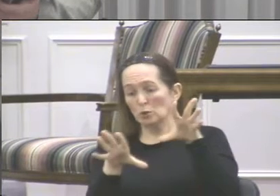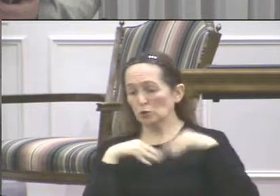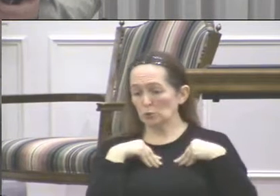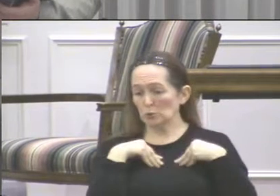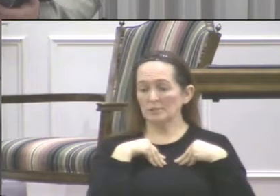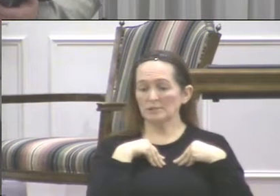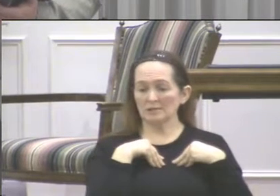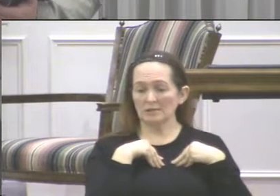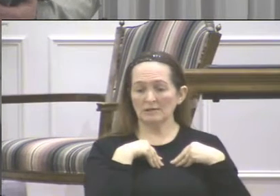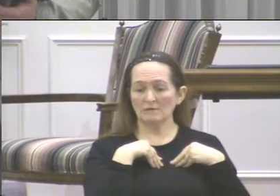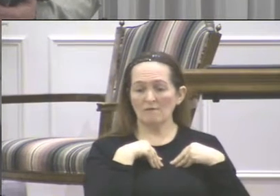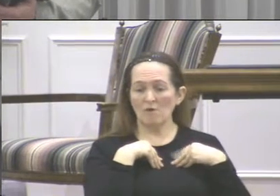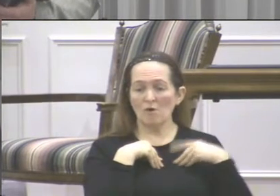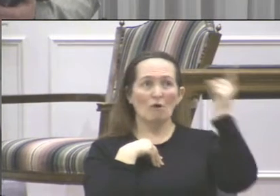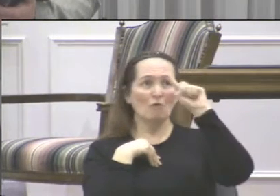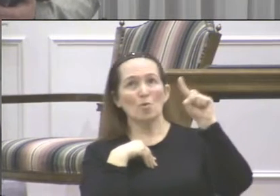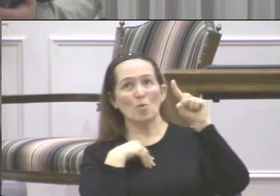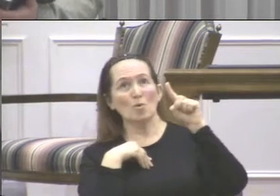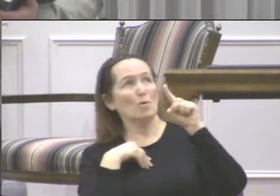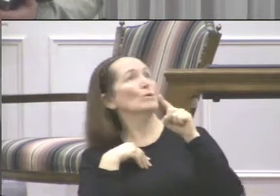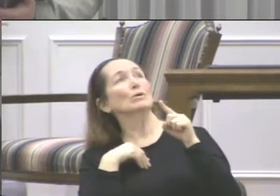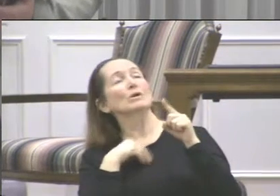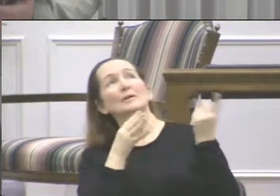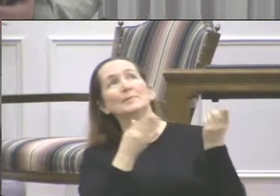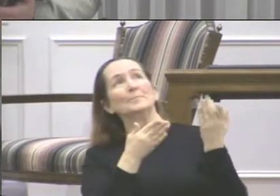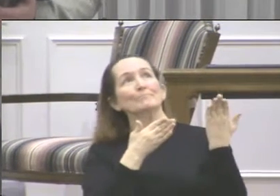receive for an inheritance.